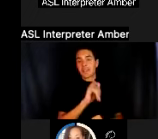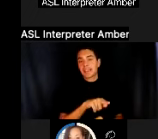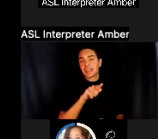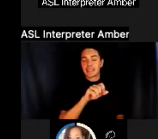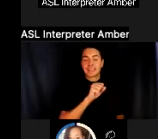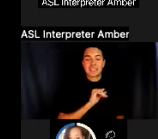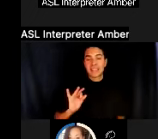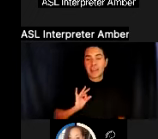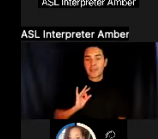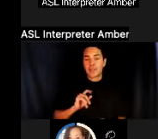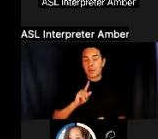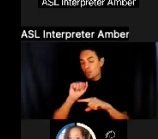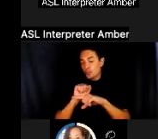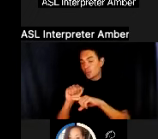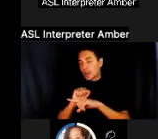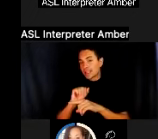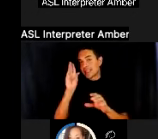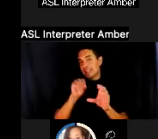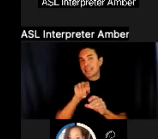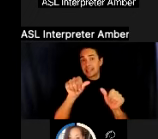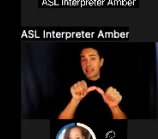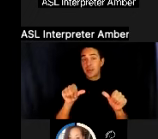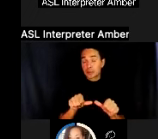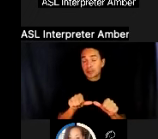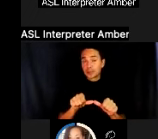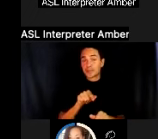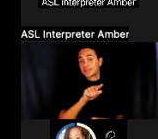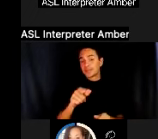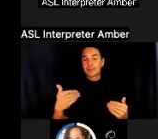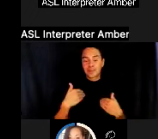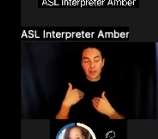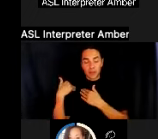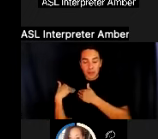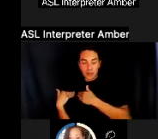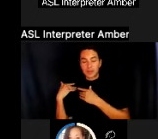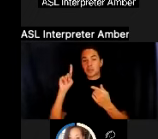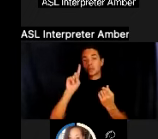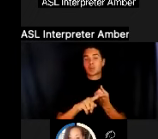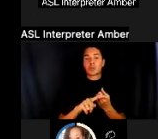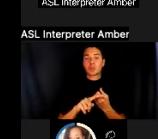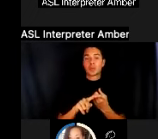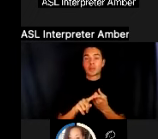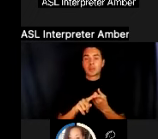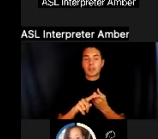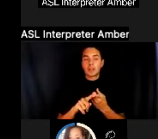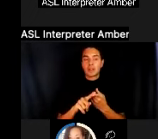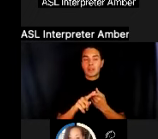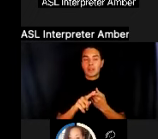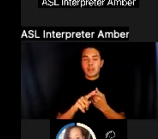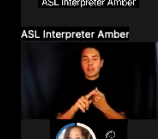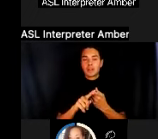are trained in this area. They have a responsibility to enforce good record